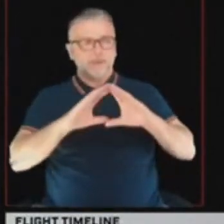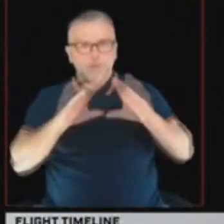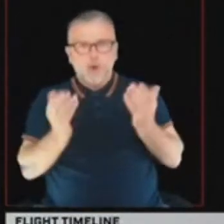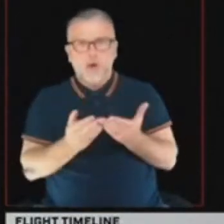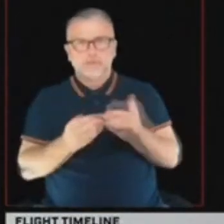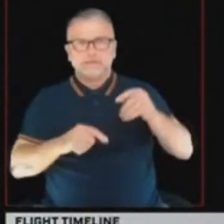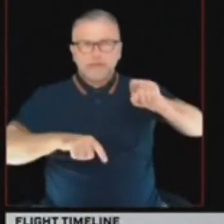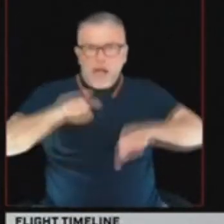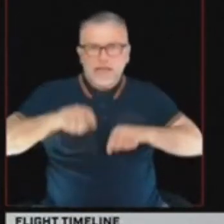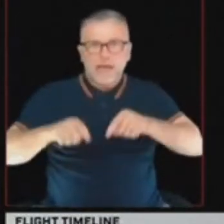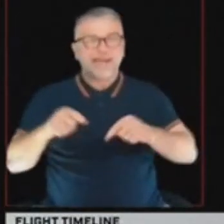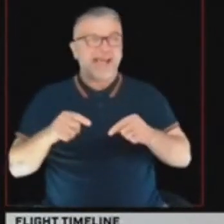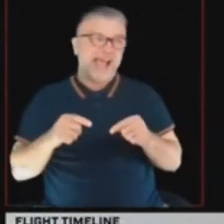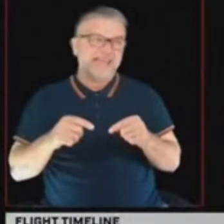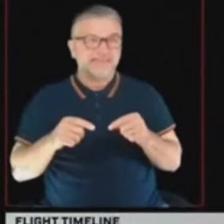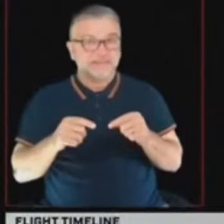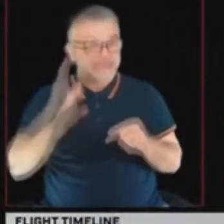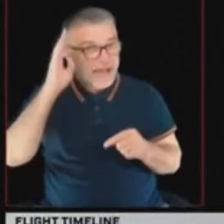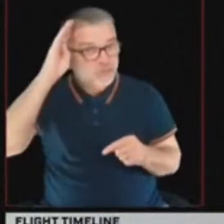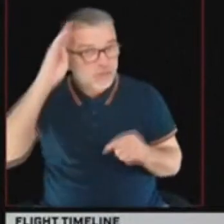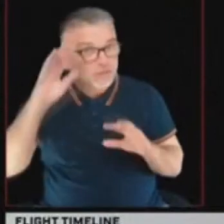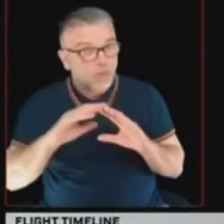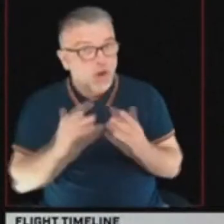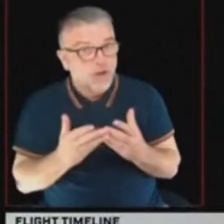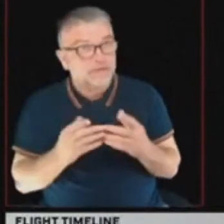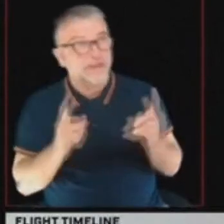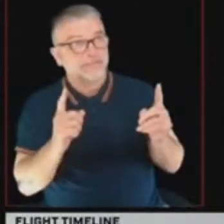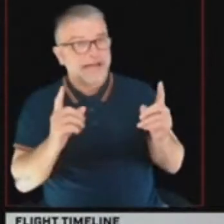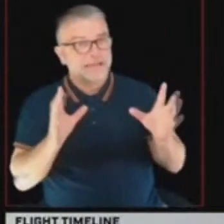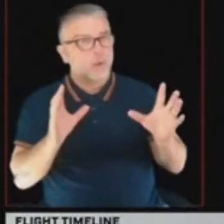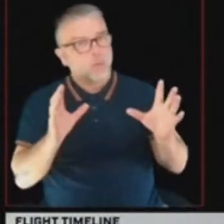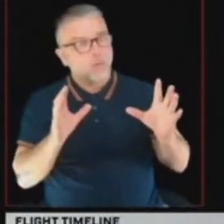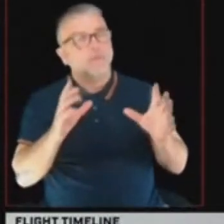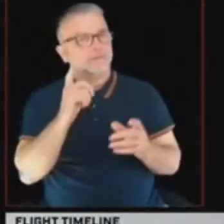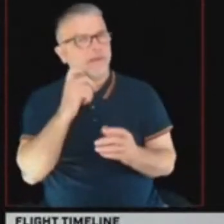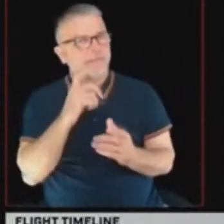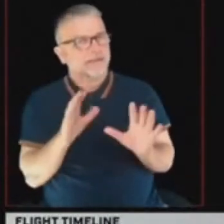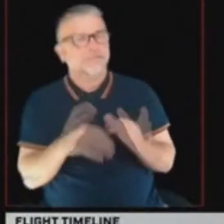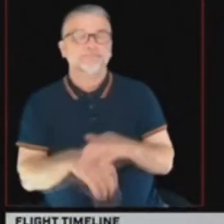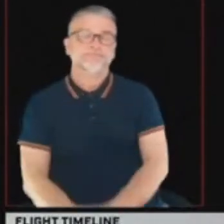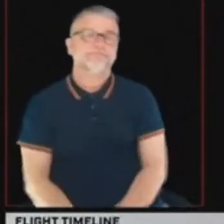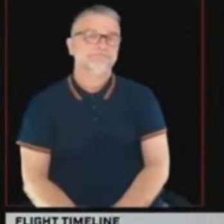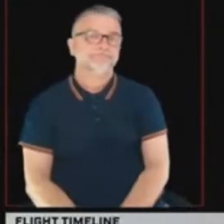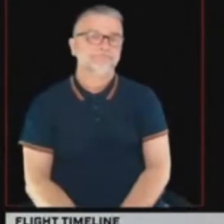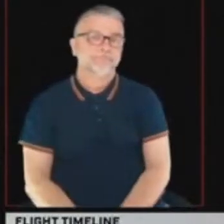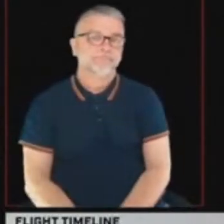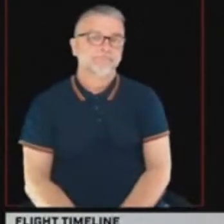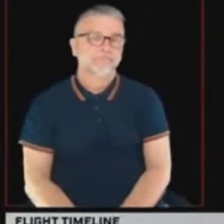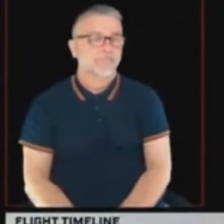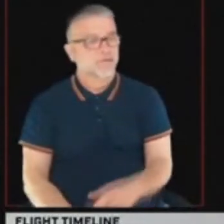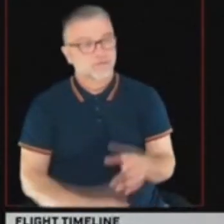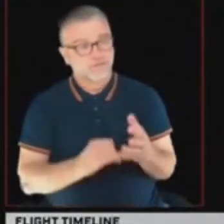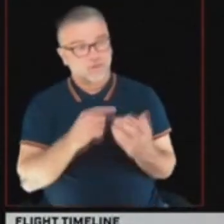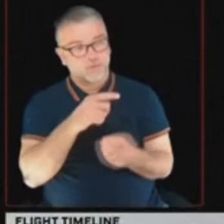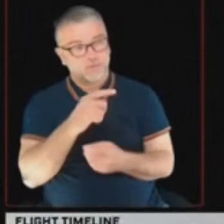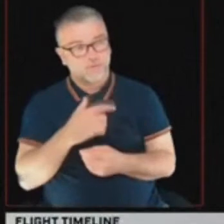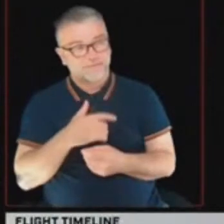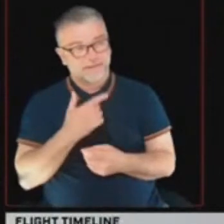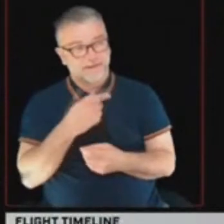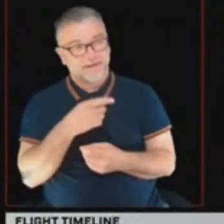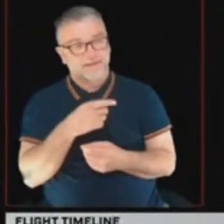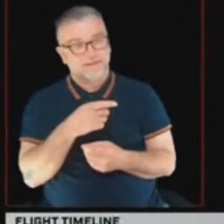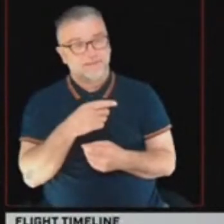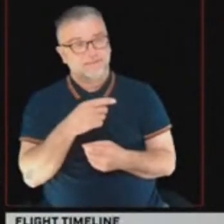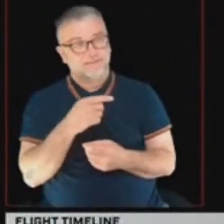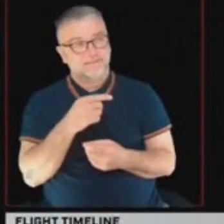frankly dangerous space environment that we're dealing with today. So you definitely see that this type of partnership is